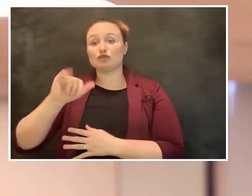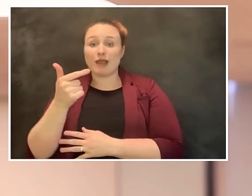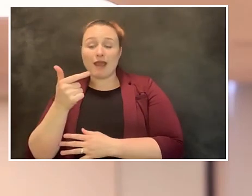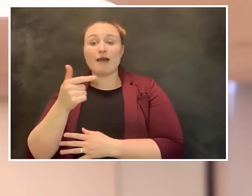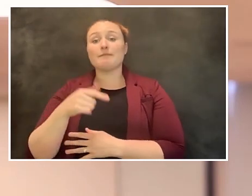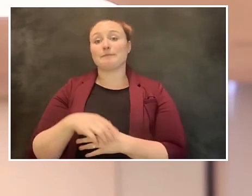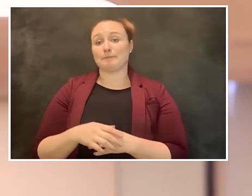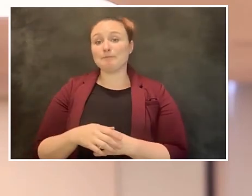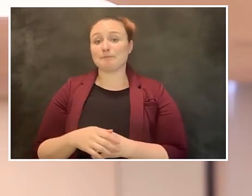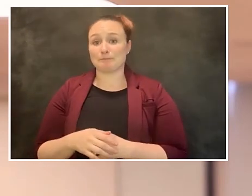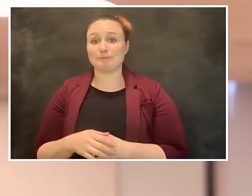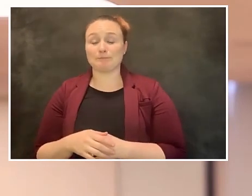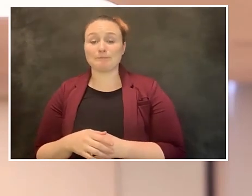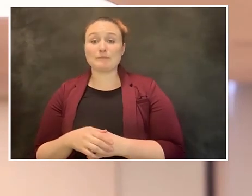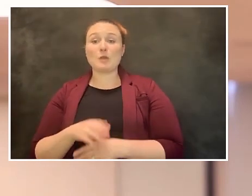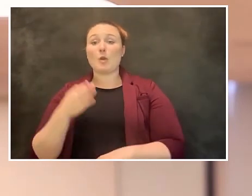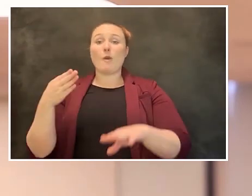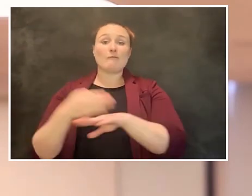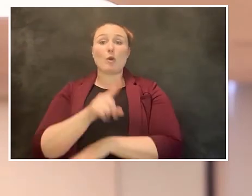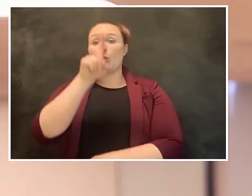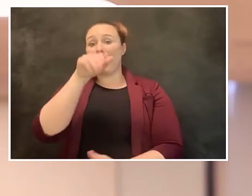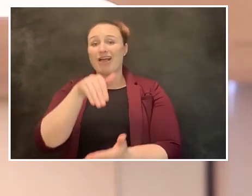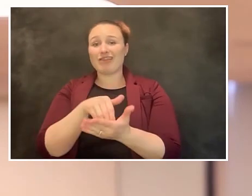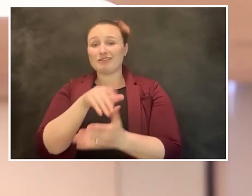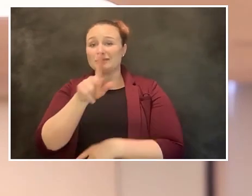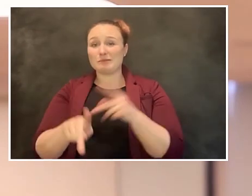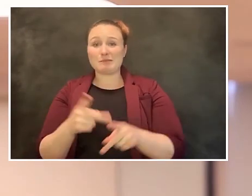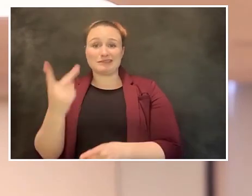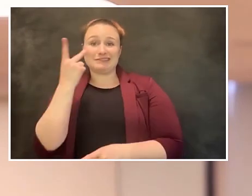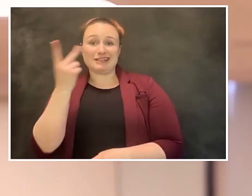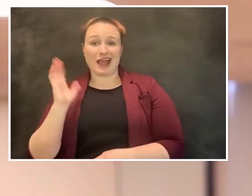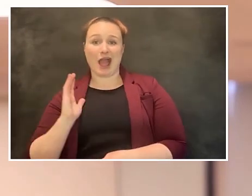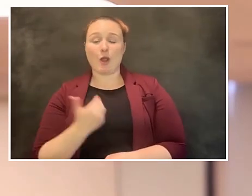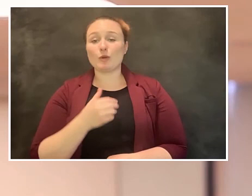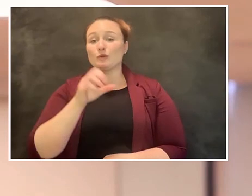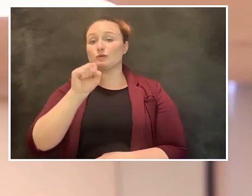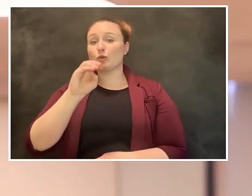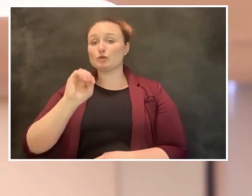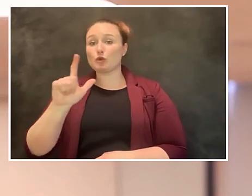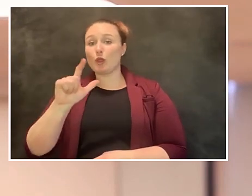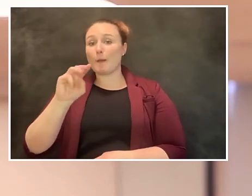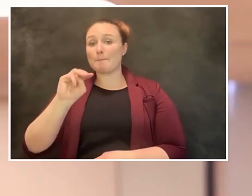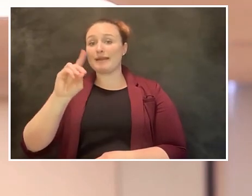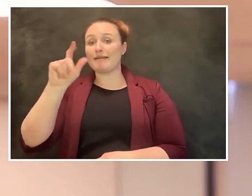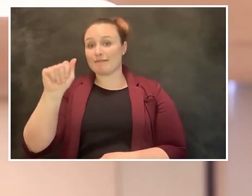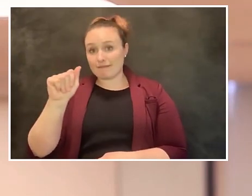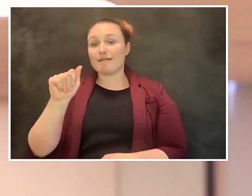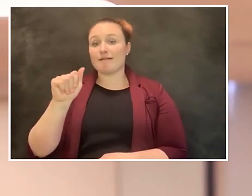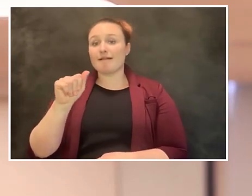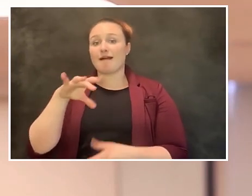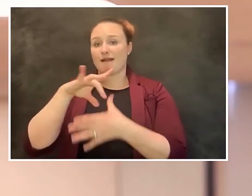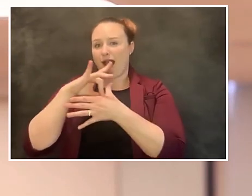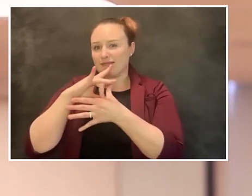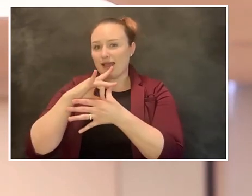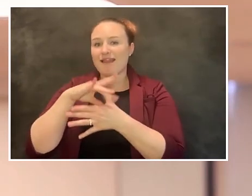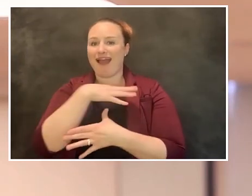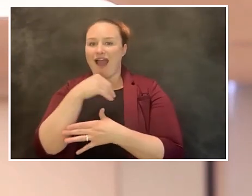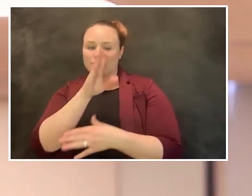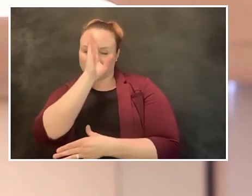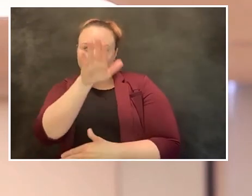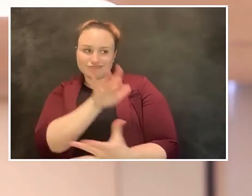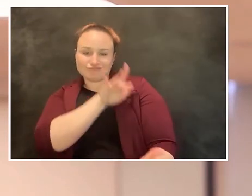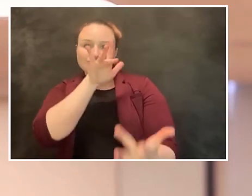Instagram. More than 1,000 people have seen our social media content and have actually connected directly with resources